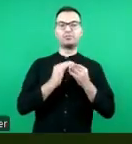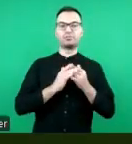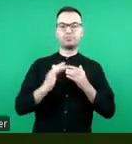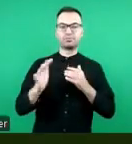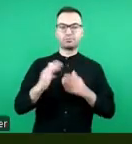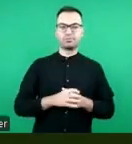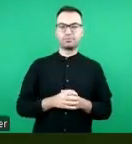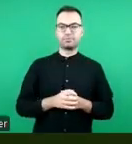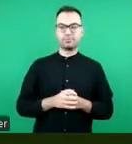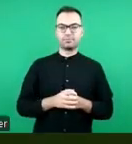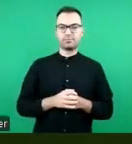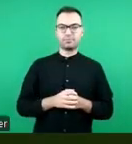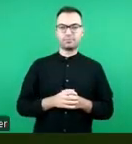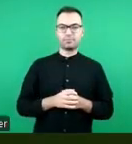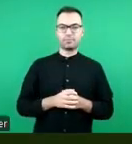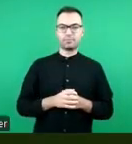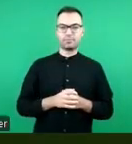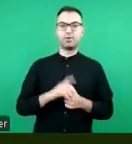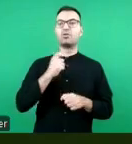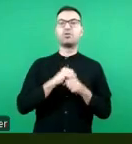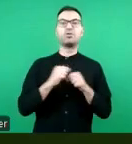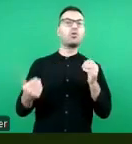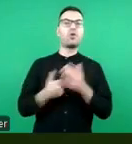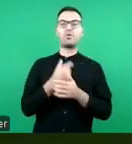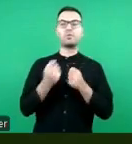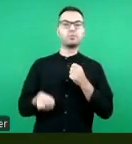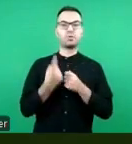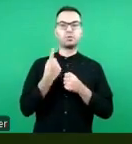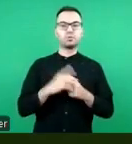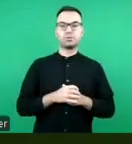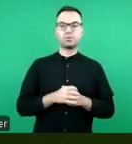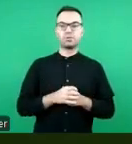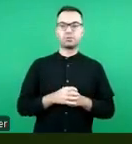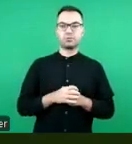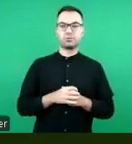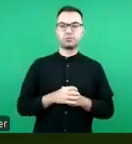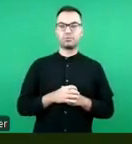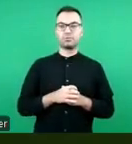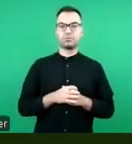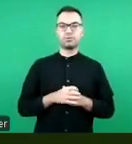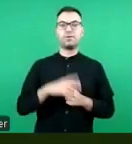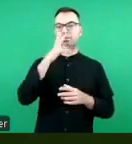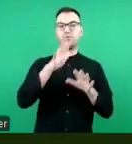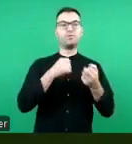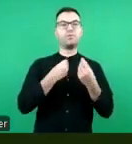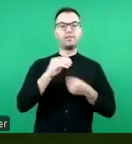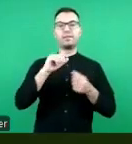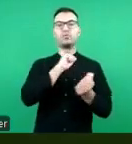is, what's actually new is that we are currently facing more and more disturbances,